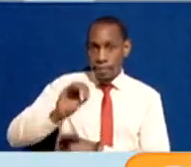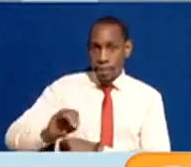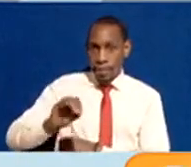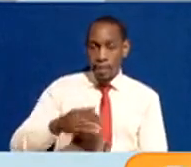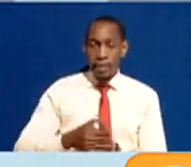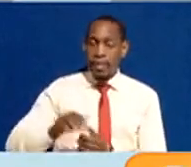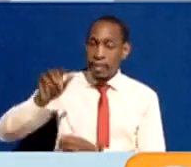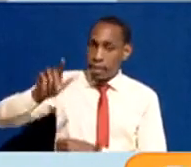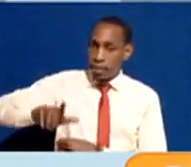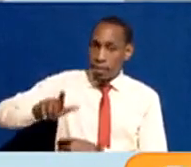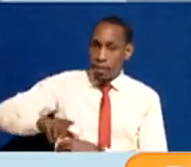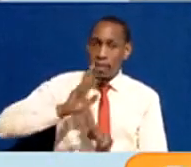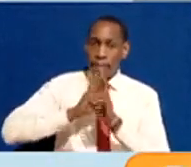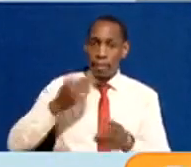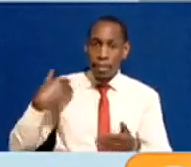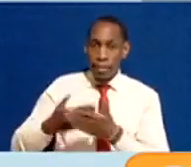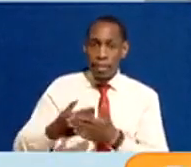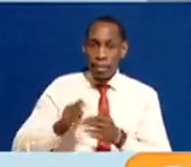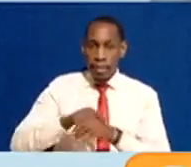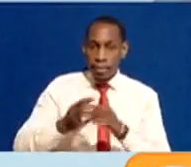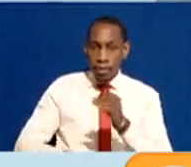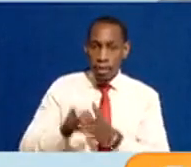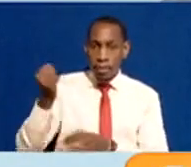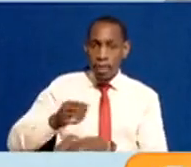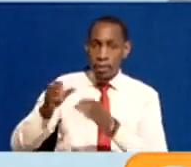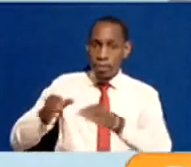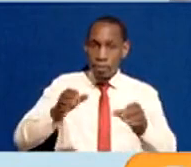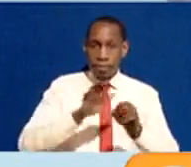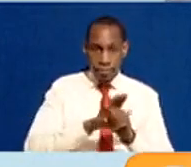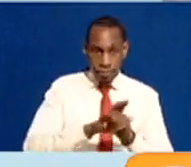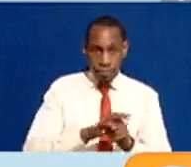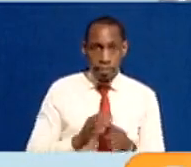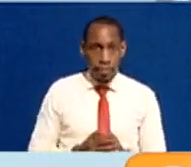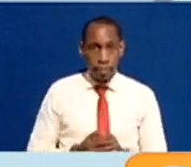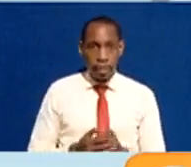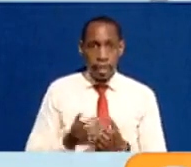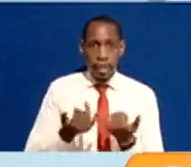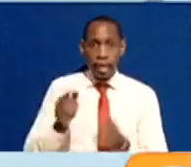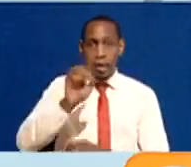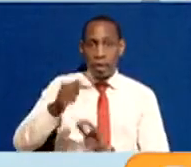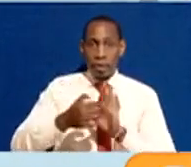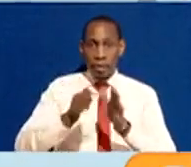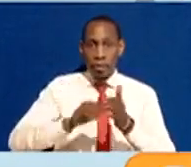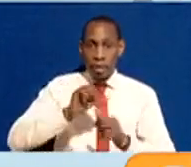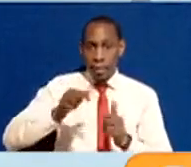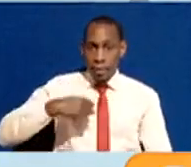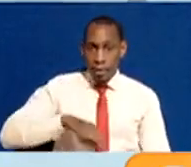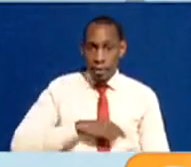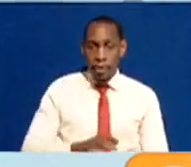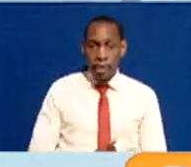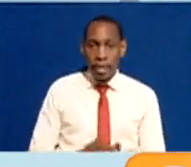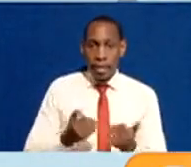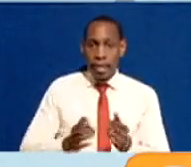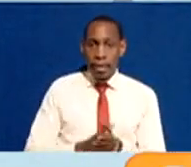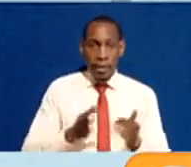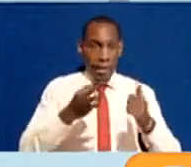it is the lowest on record since the advent of multi-party politics. What does it say about us that a whopping